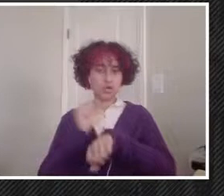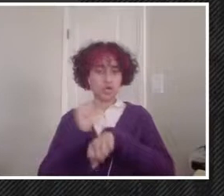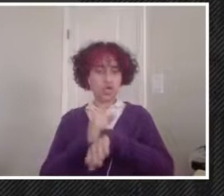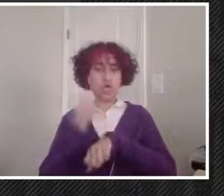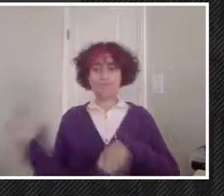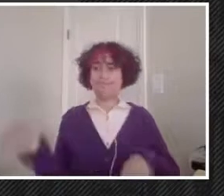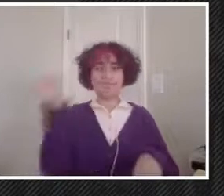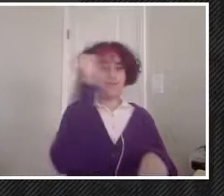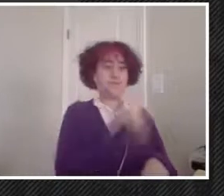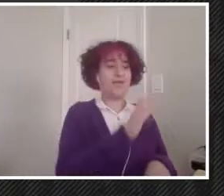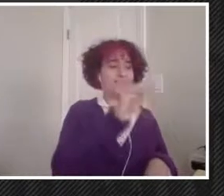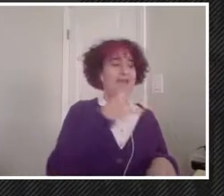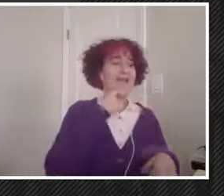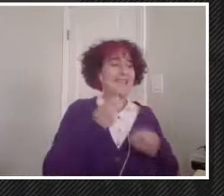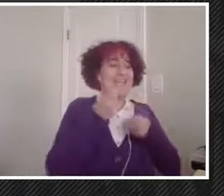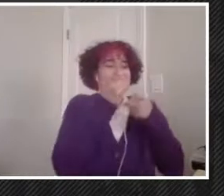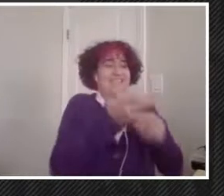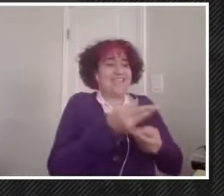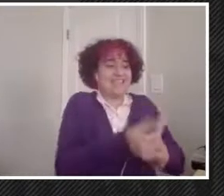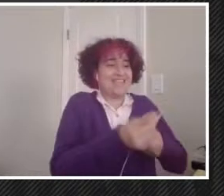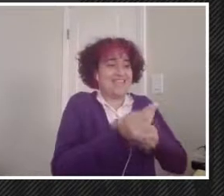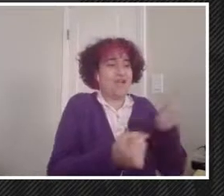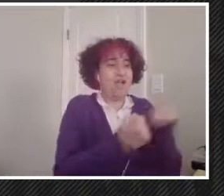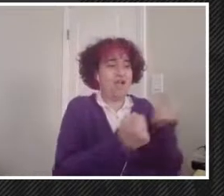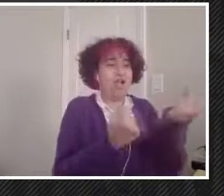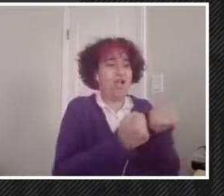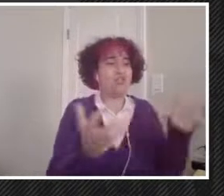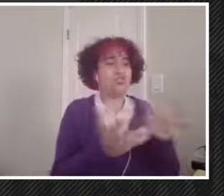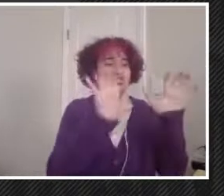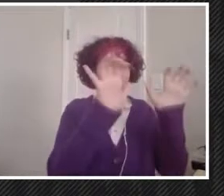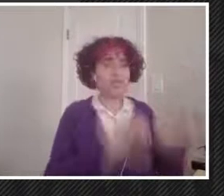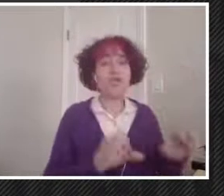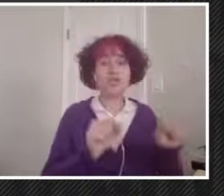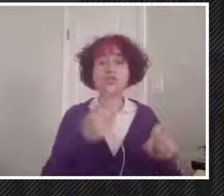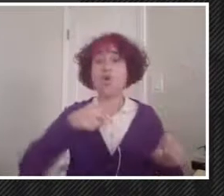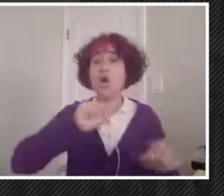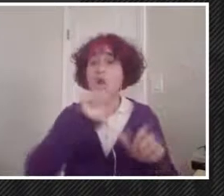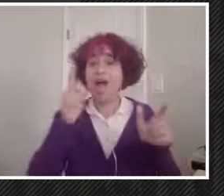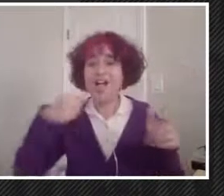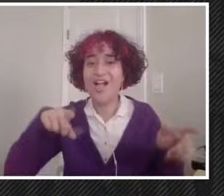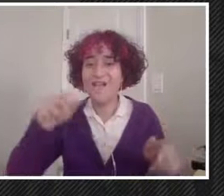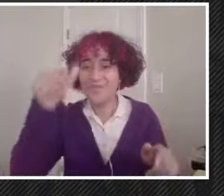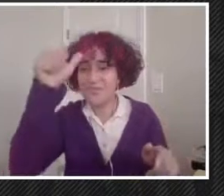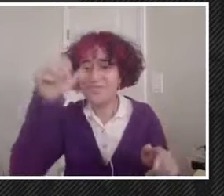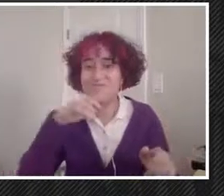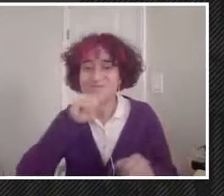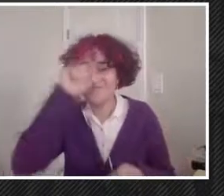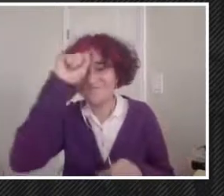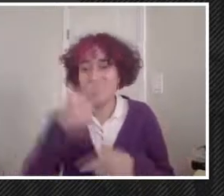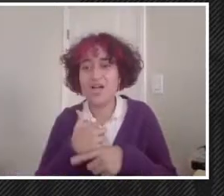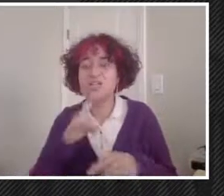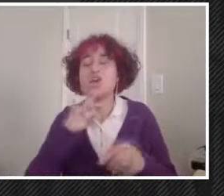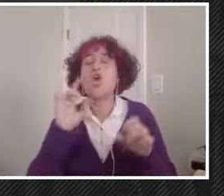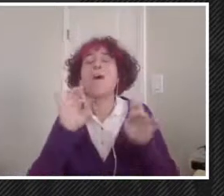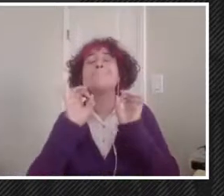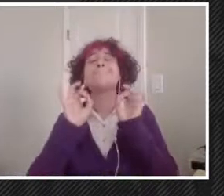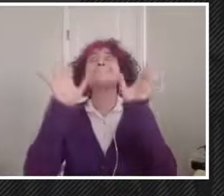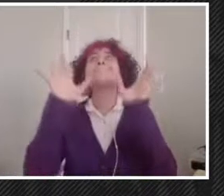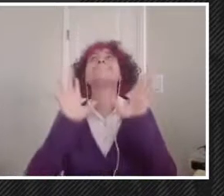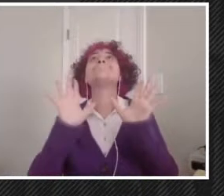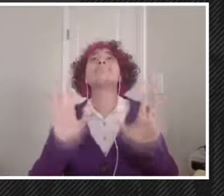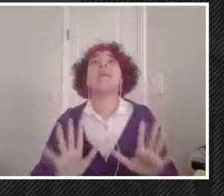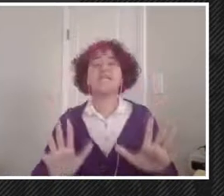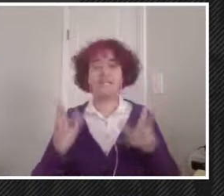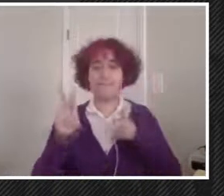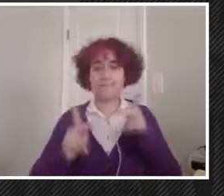them the resources to do it. So all of you brothers are such dynamic people with an incredible path that has brought you